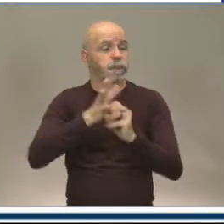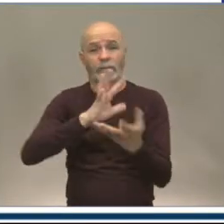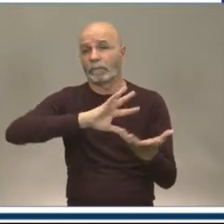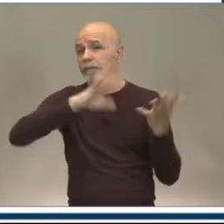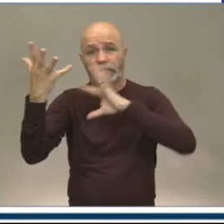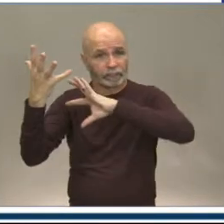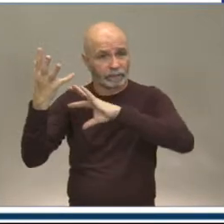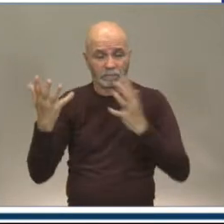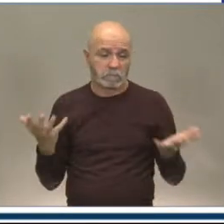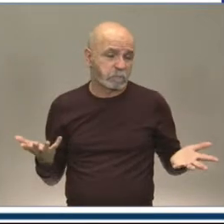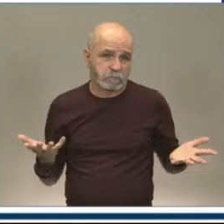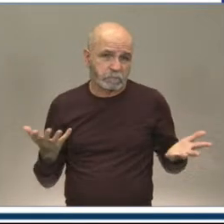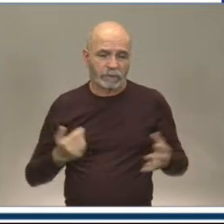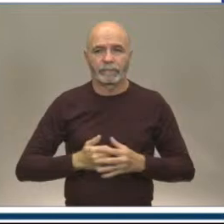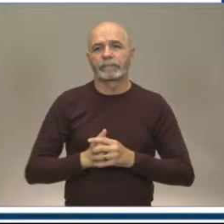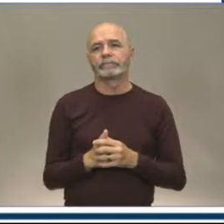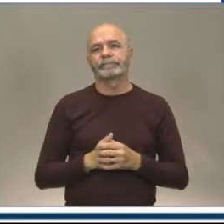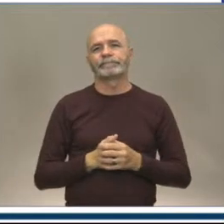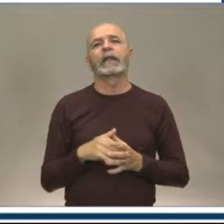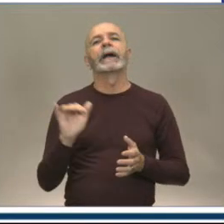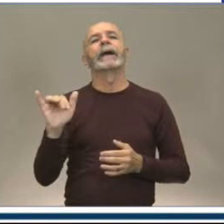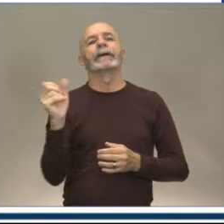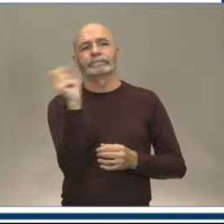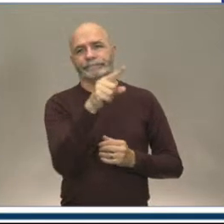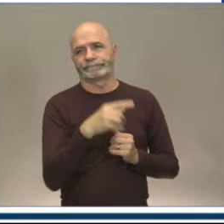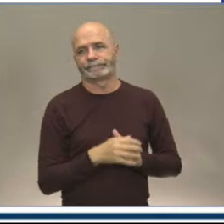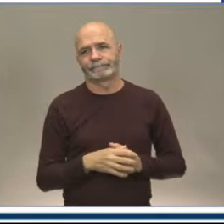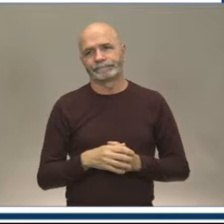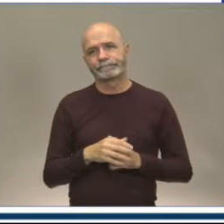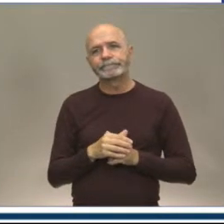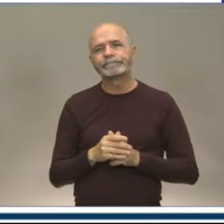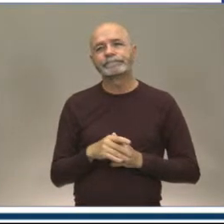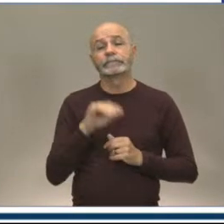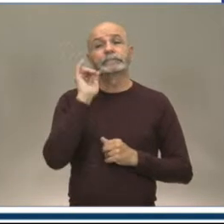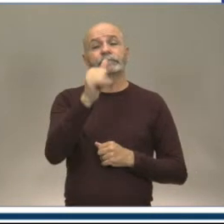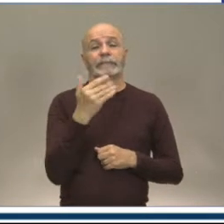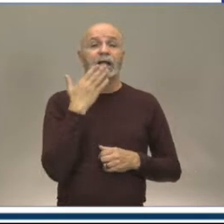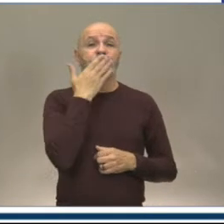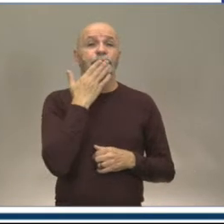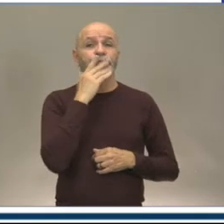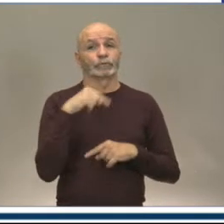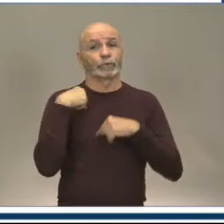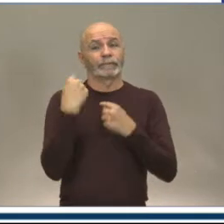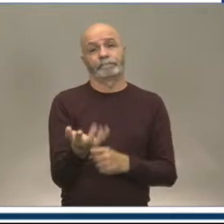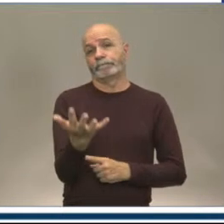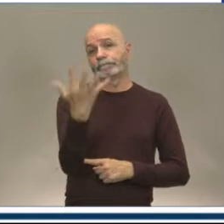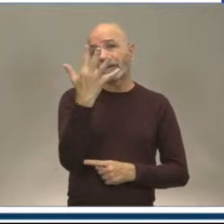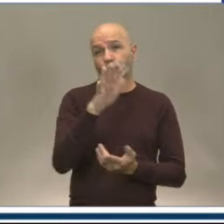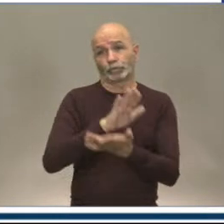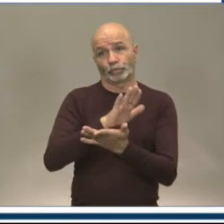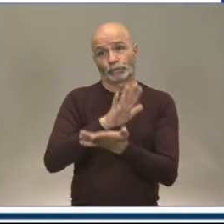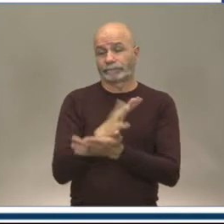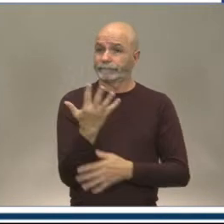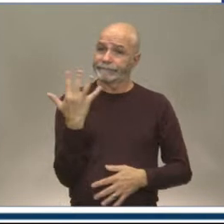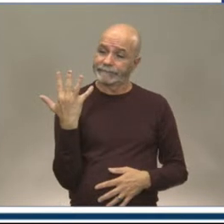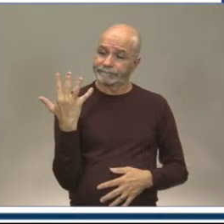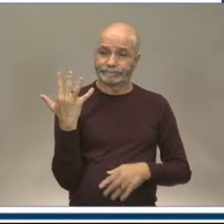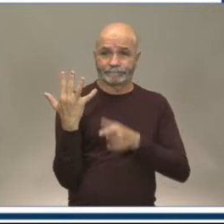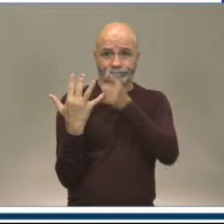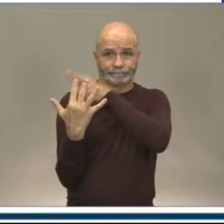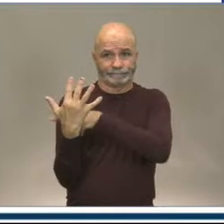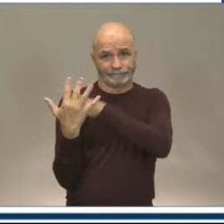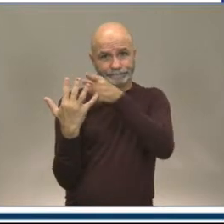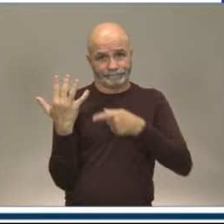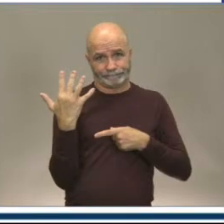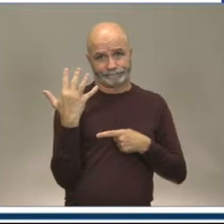follow-up? Yes, please. I know there are 5 schools in Amherst. There's 3 elementary schools, a junior high, and a high school. But when you talk about community